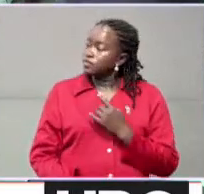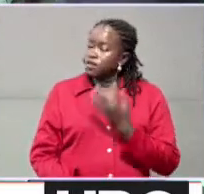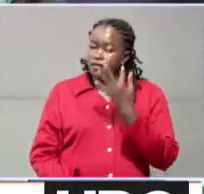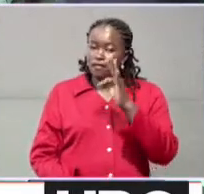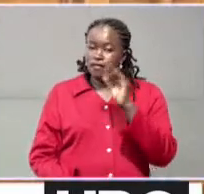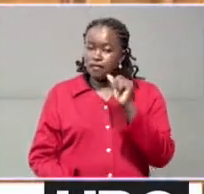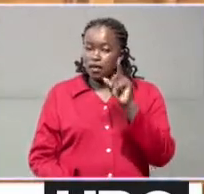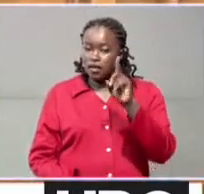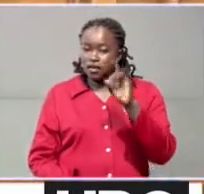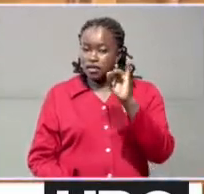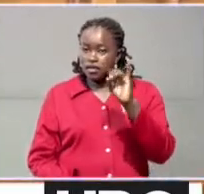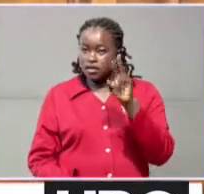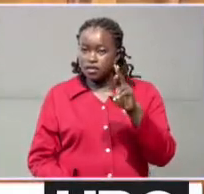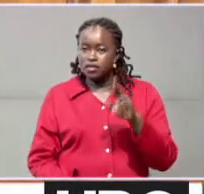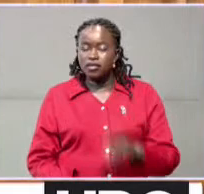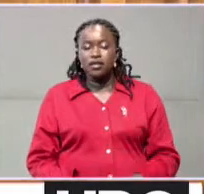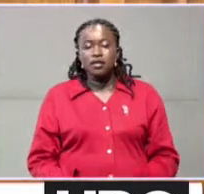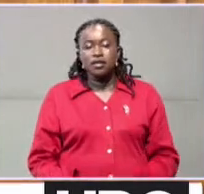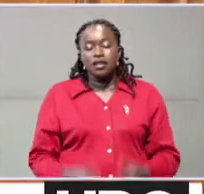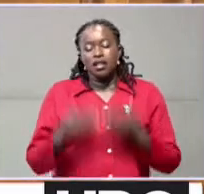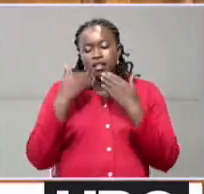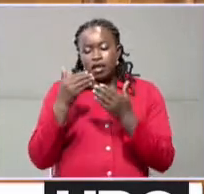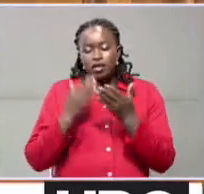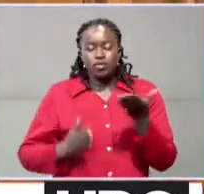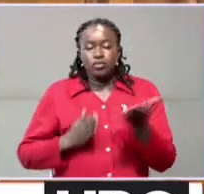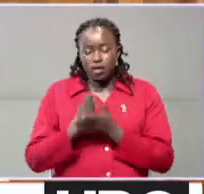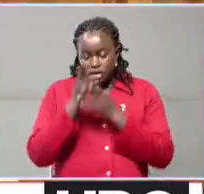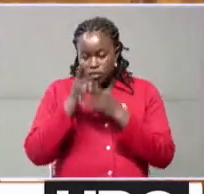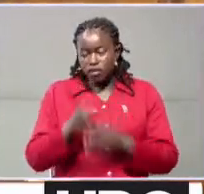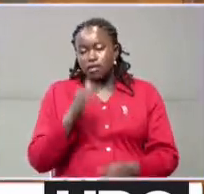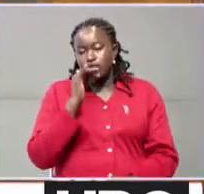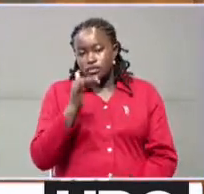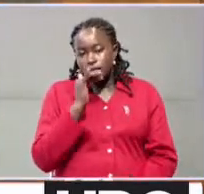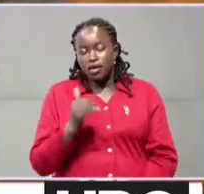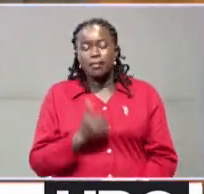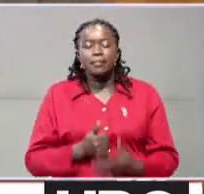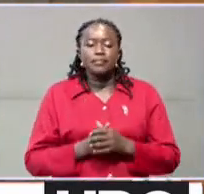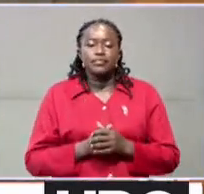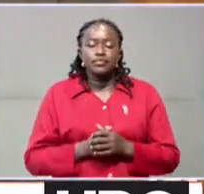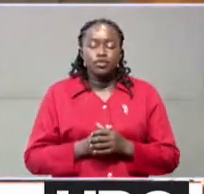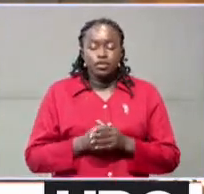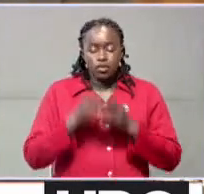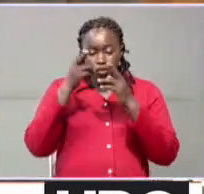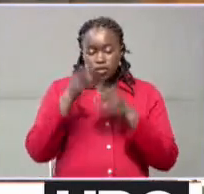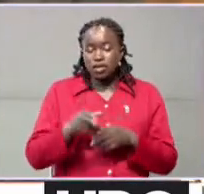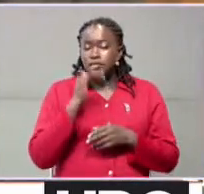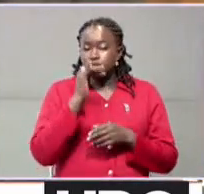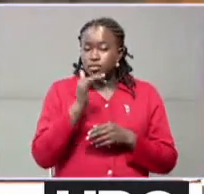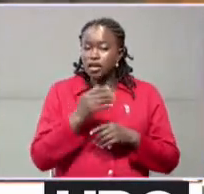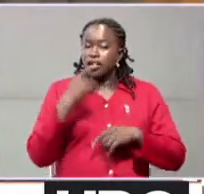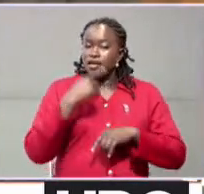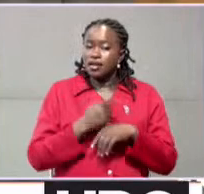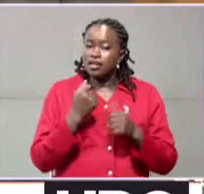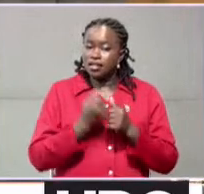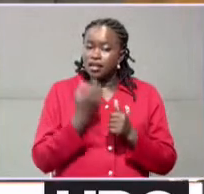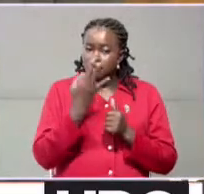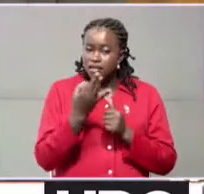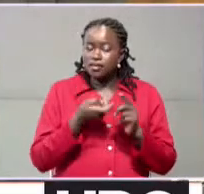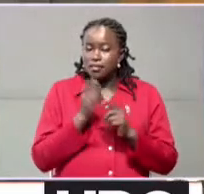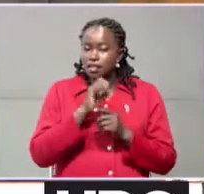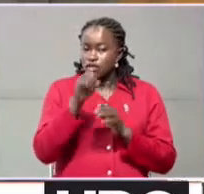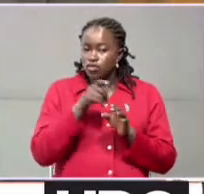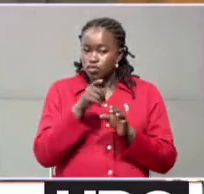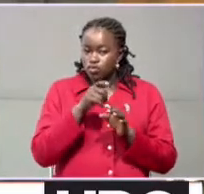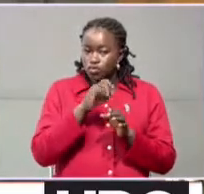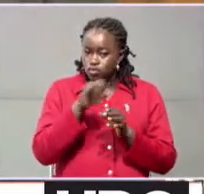fadir and thank you right now speaker andrew speaker on 13th of july